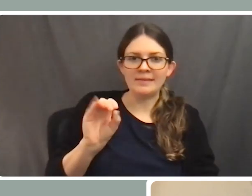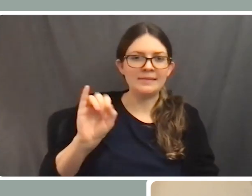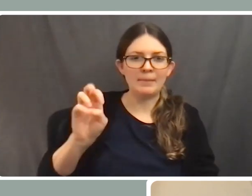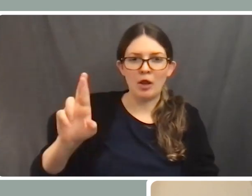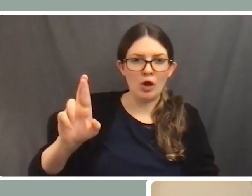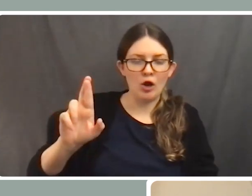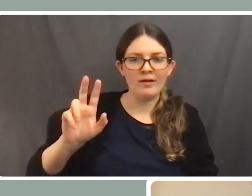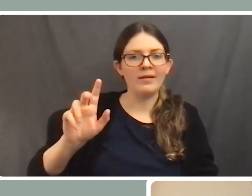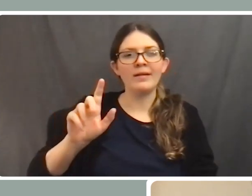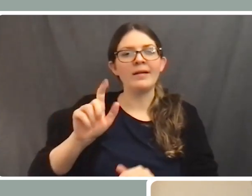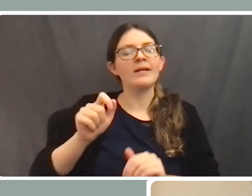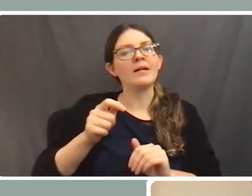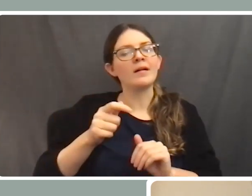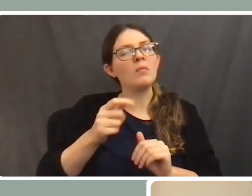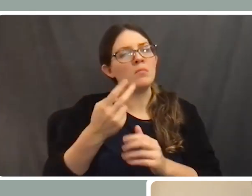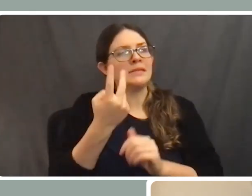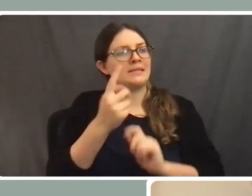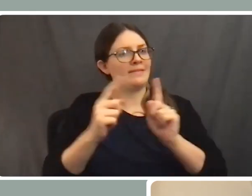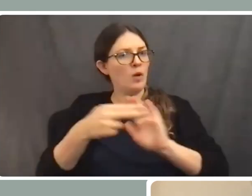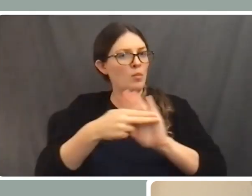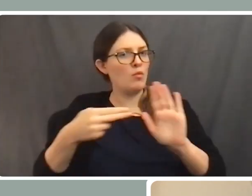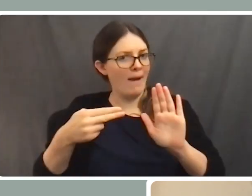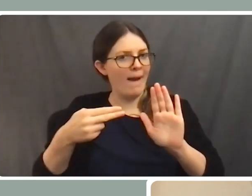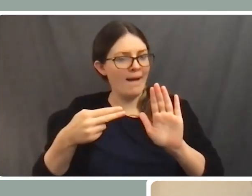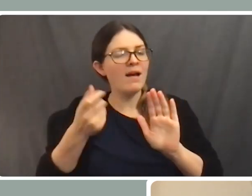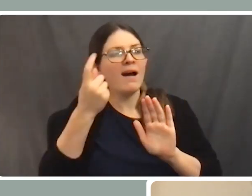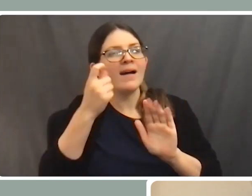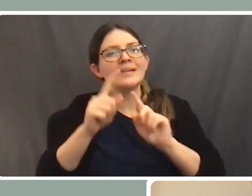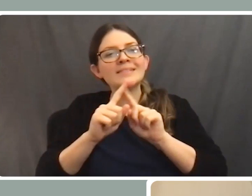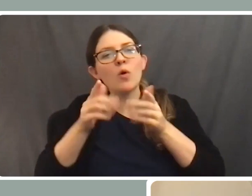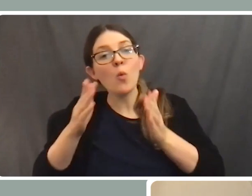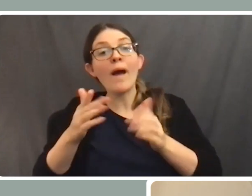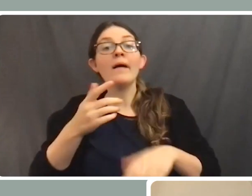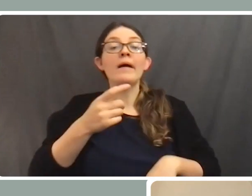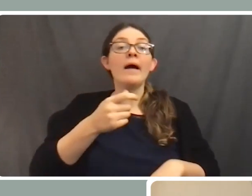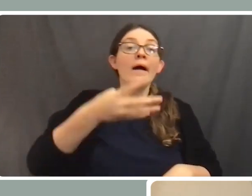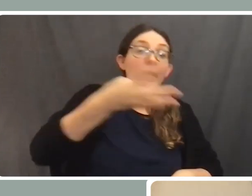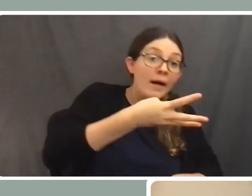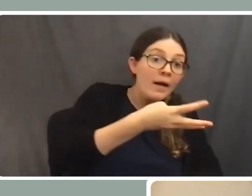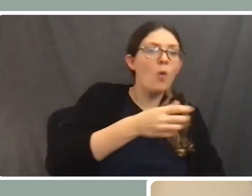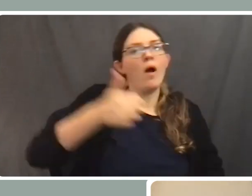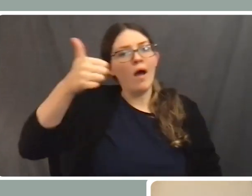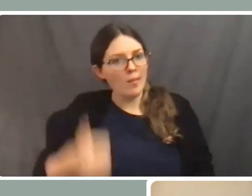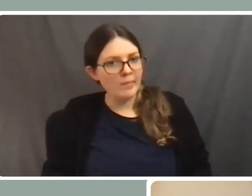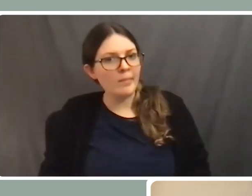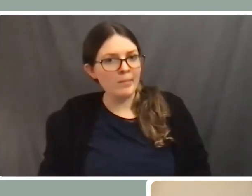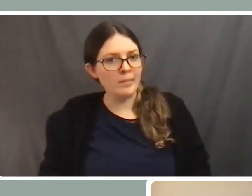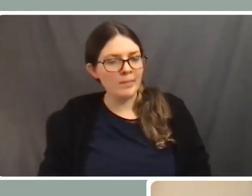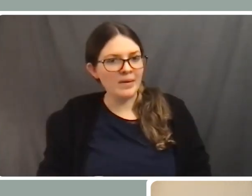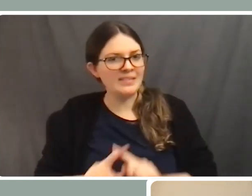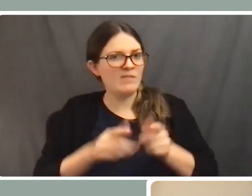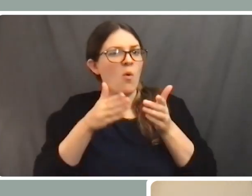drugs technically, but they're just being administered in a different way. But that's another, like I said, sort of cousin route of